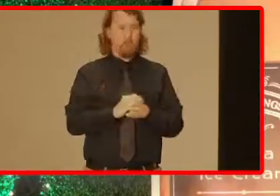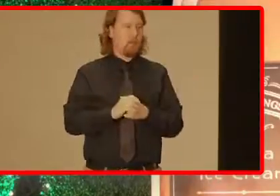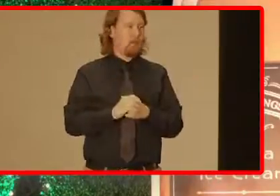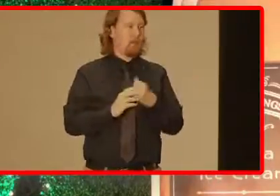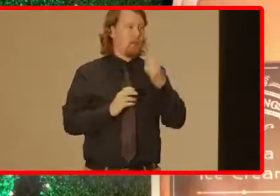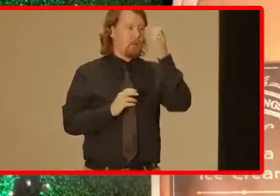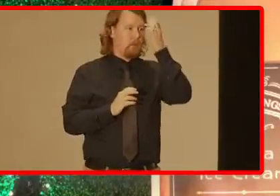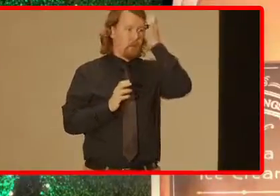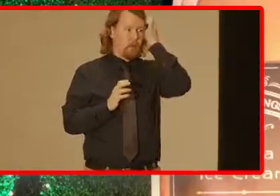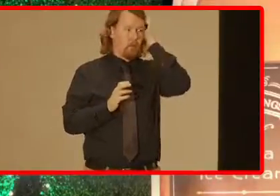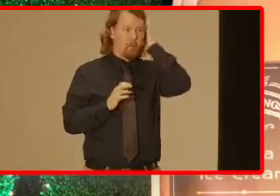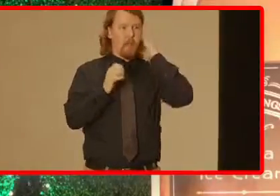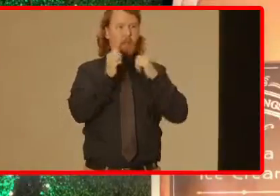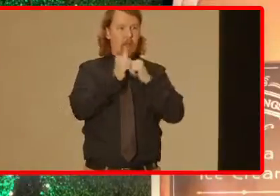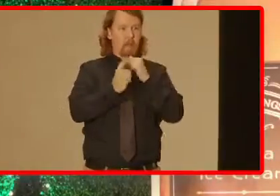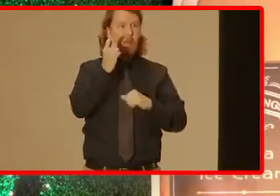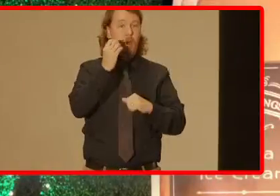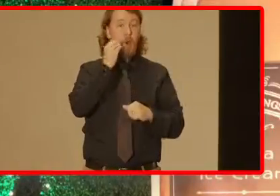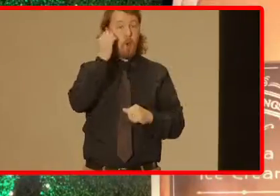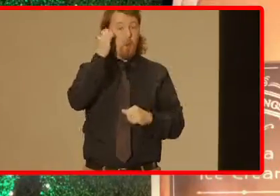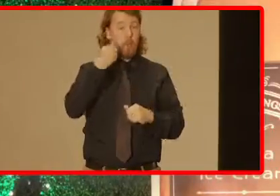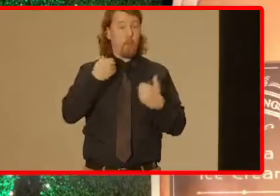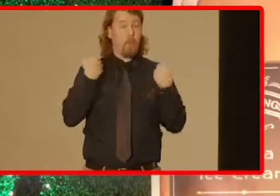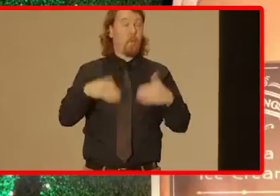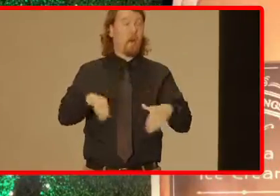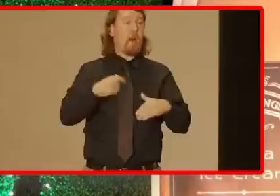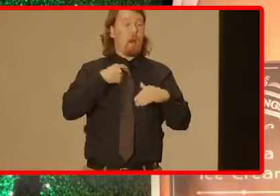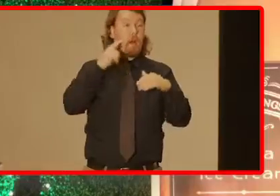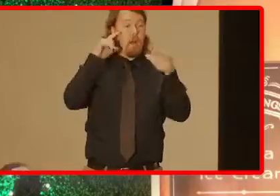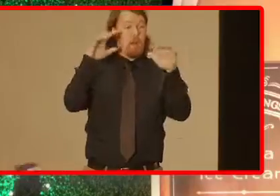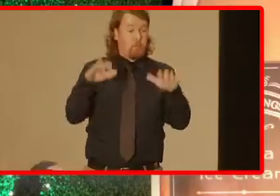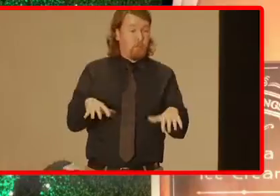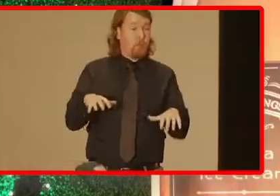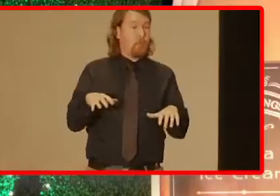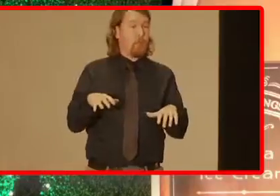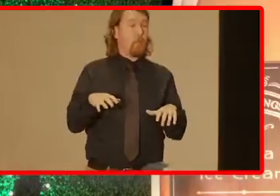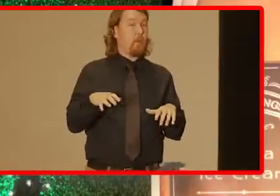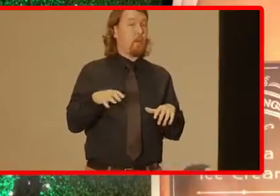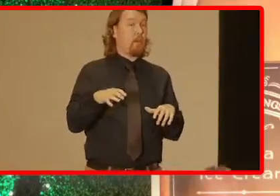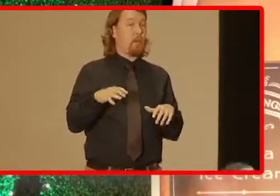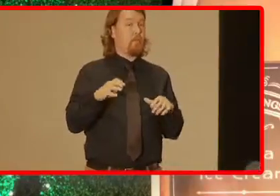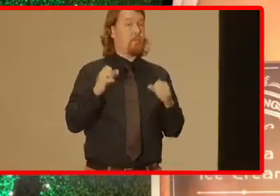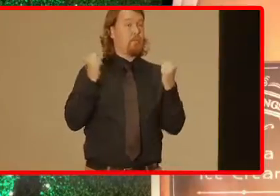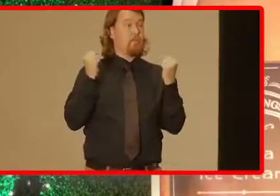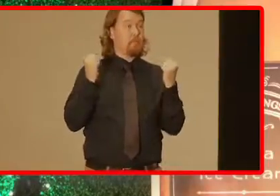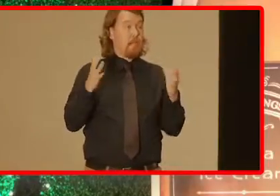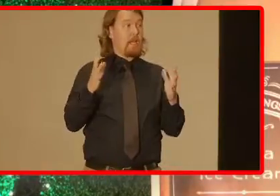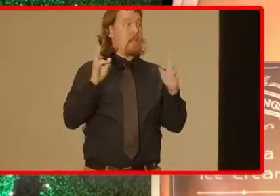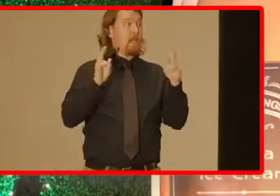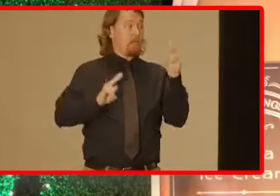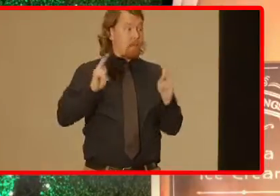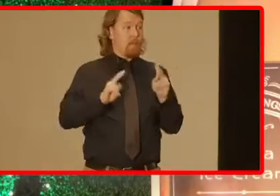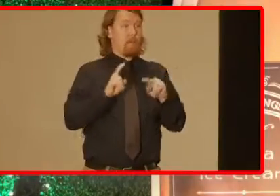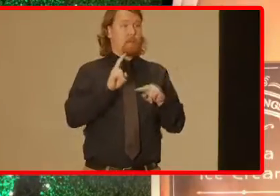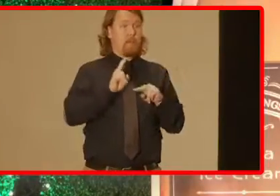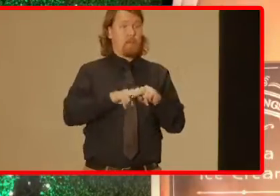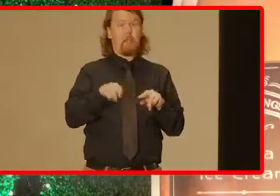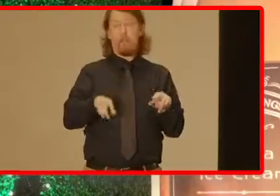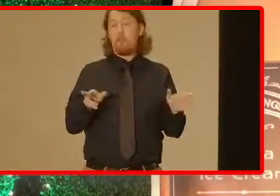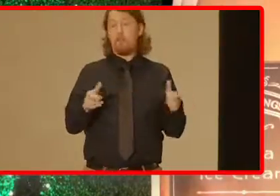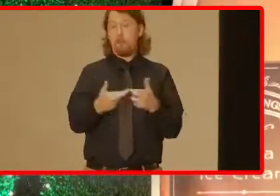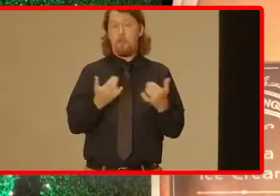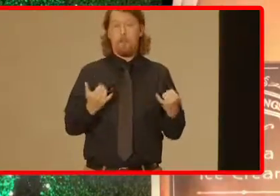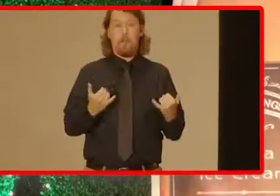and for everyone's at home, I am blown away by the numbers of the people sitting in this room.